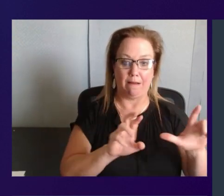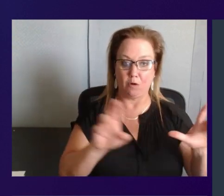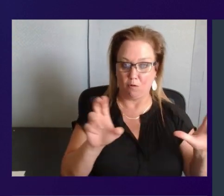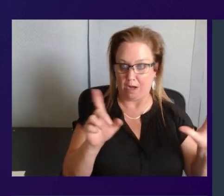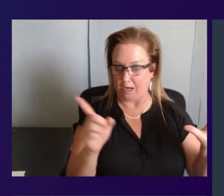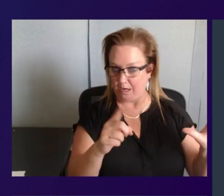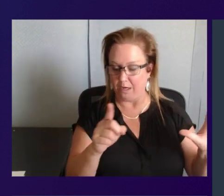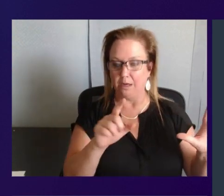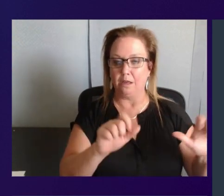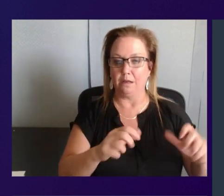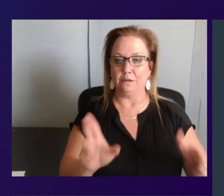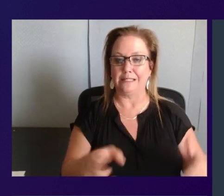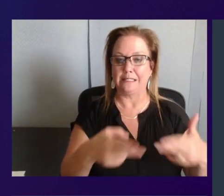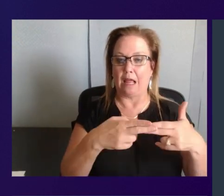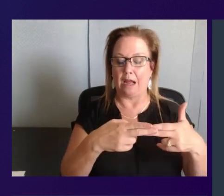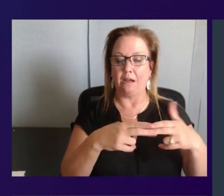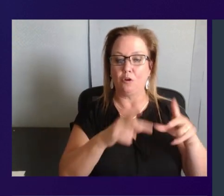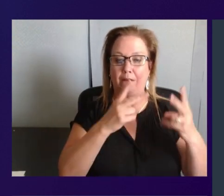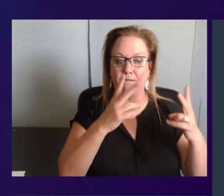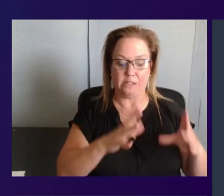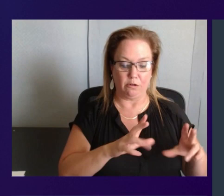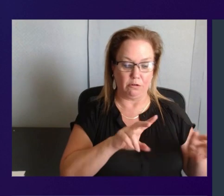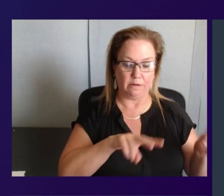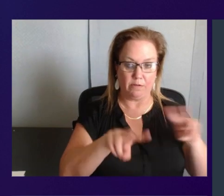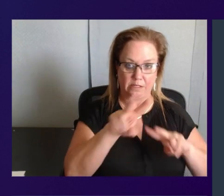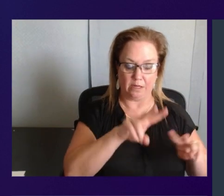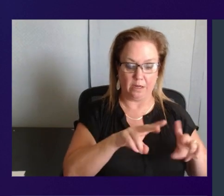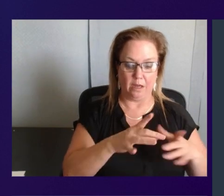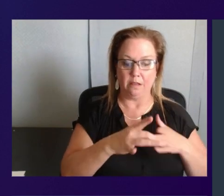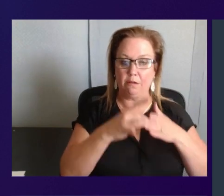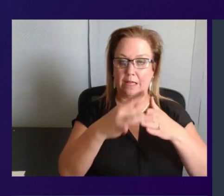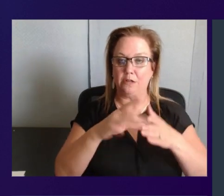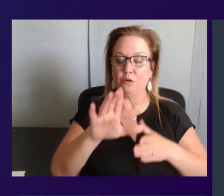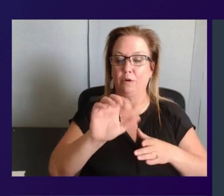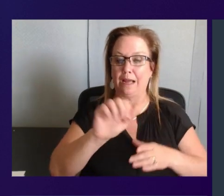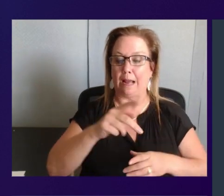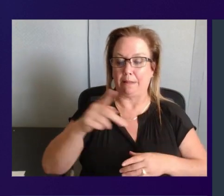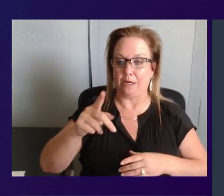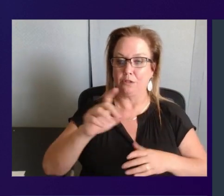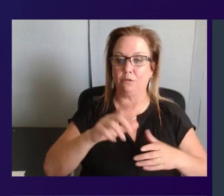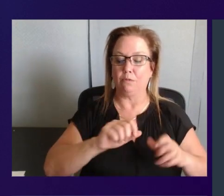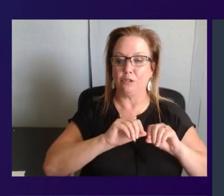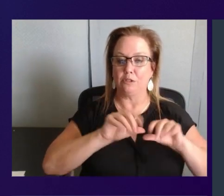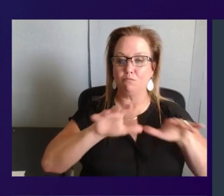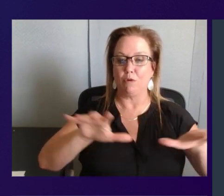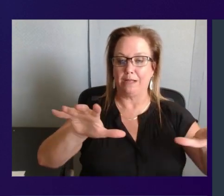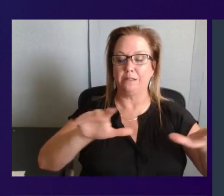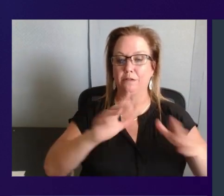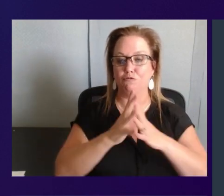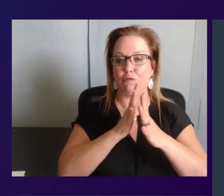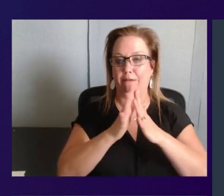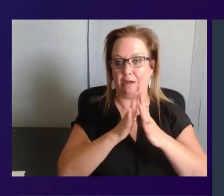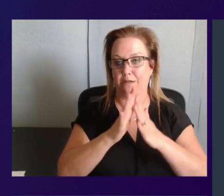we have visitors browsing the site URL. They're pointed to an application load balancer, which spreads traffic to multiple ECS task instances deployed